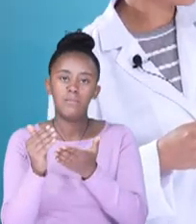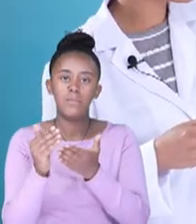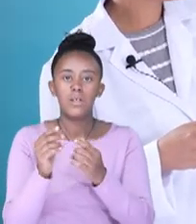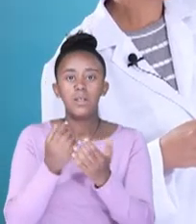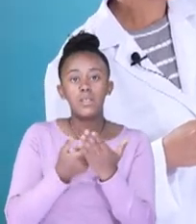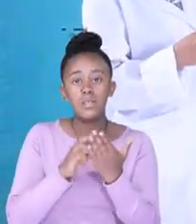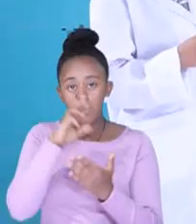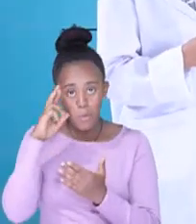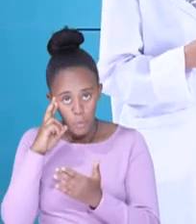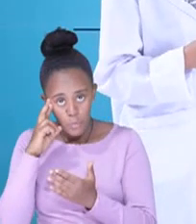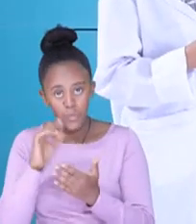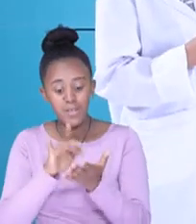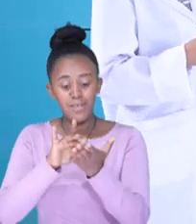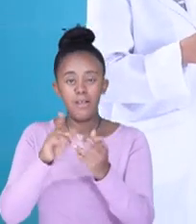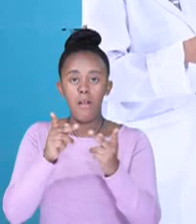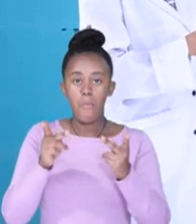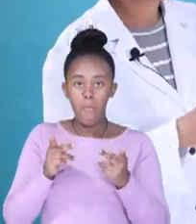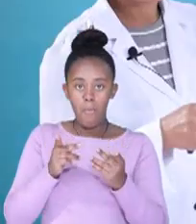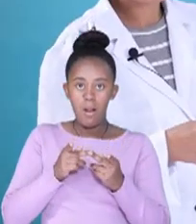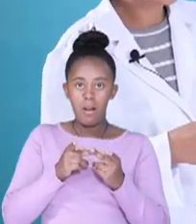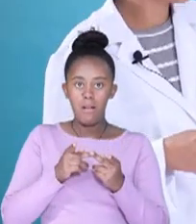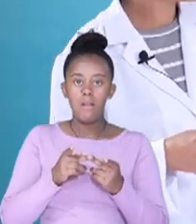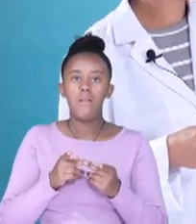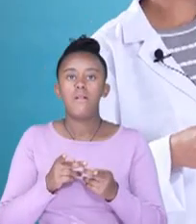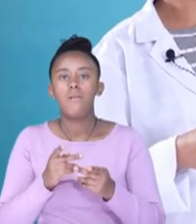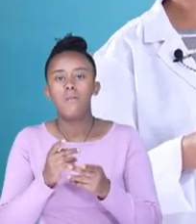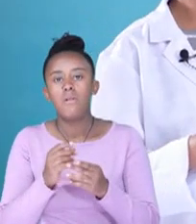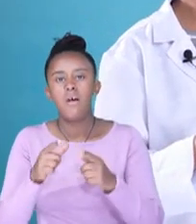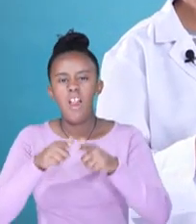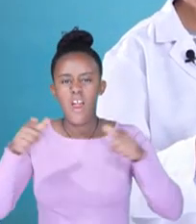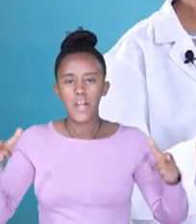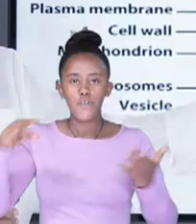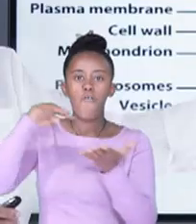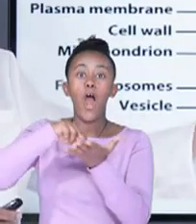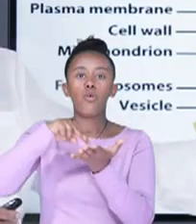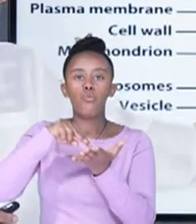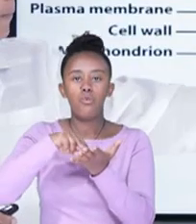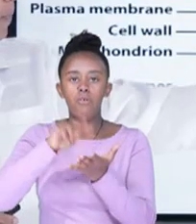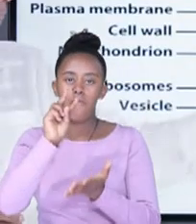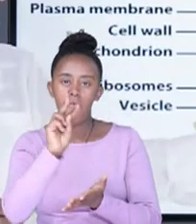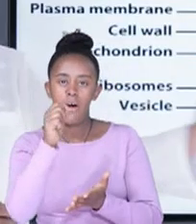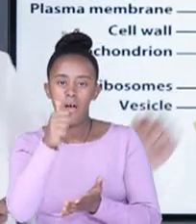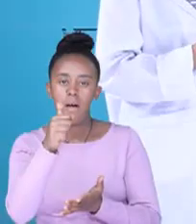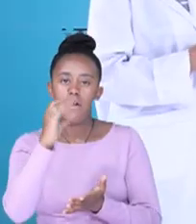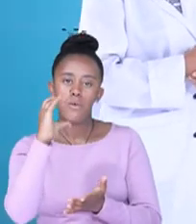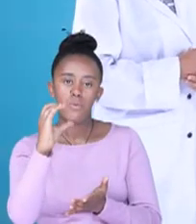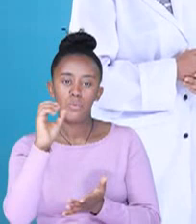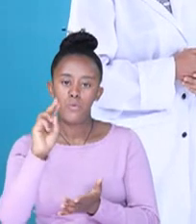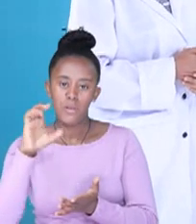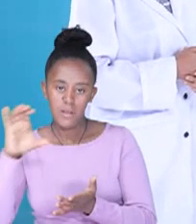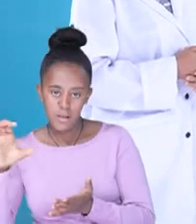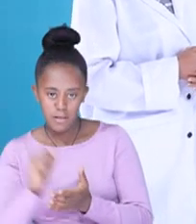is because the central part is already occupied by large vacuole. Here it is